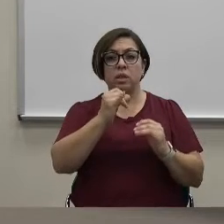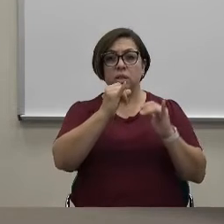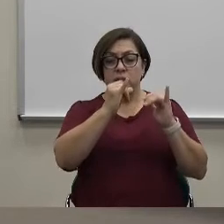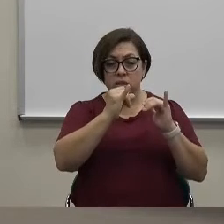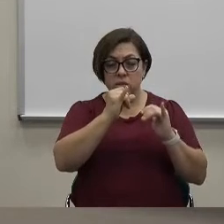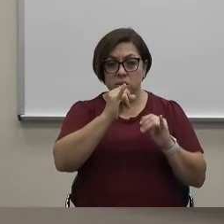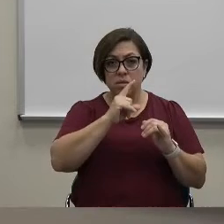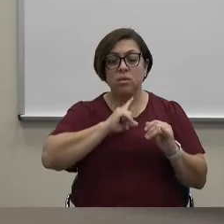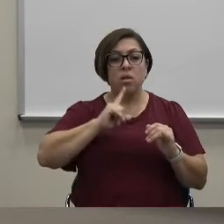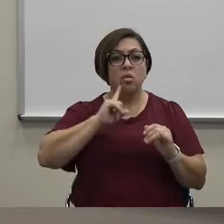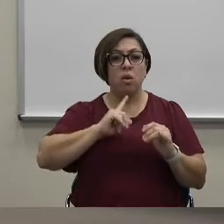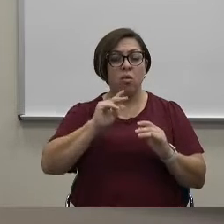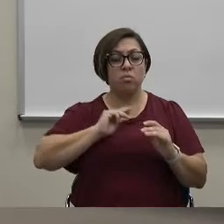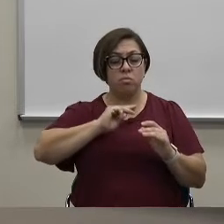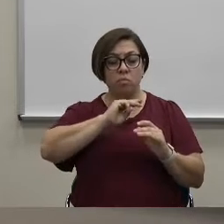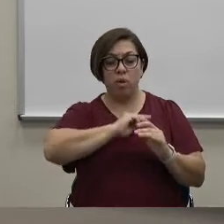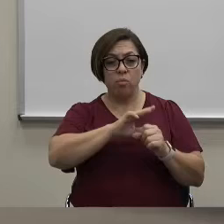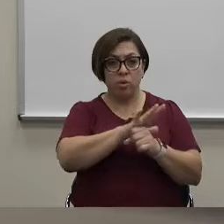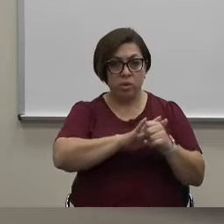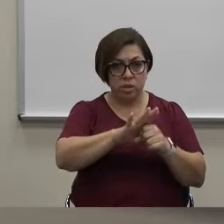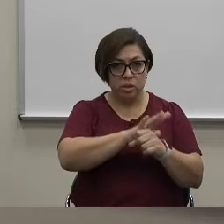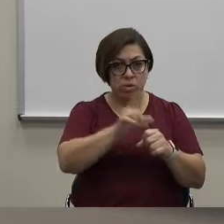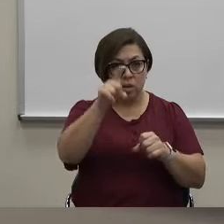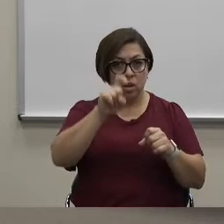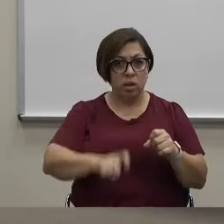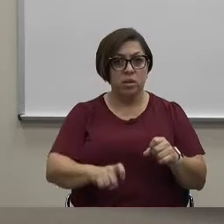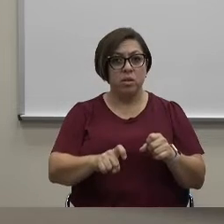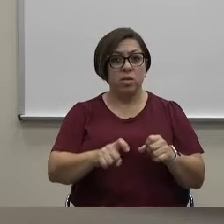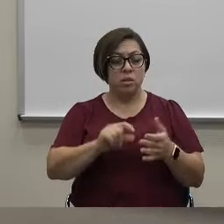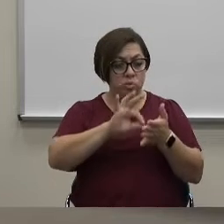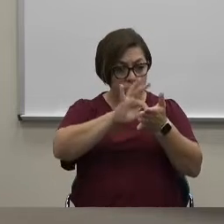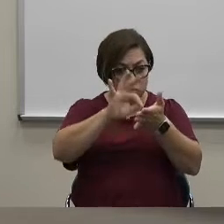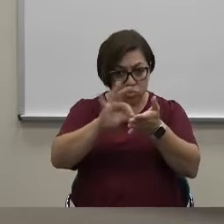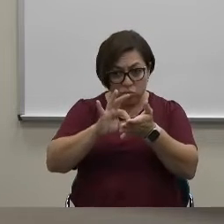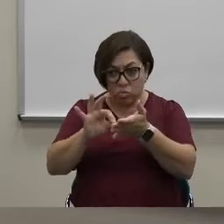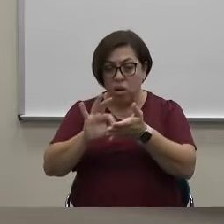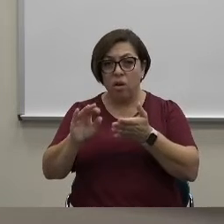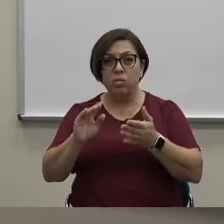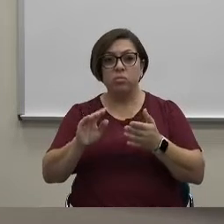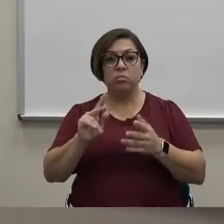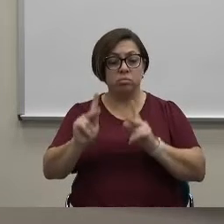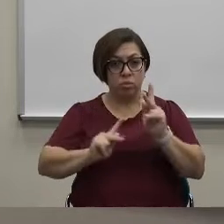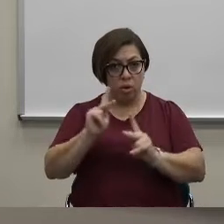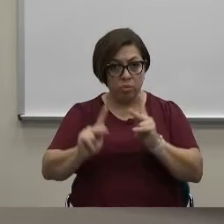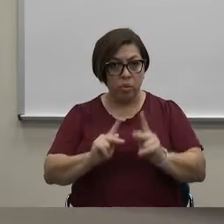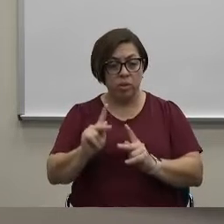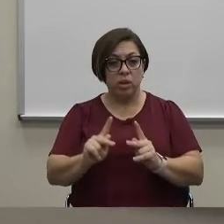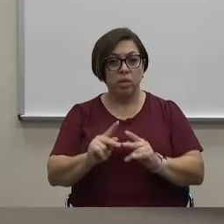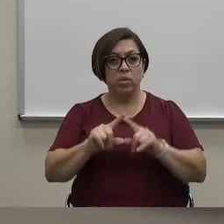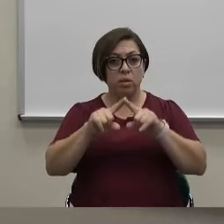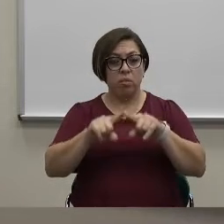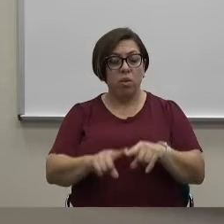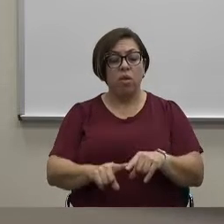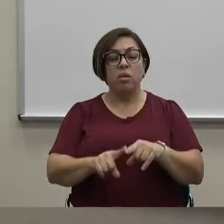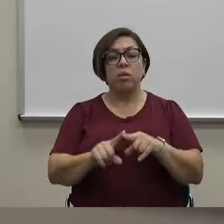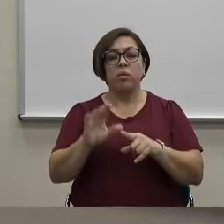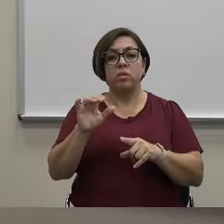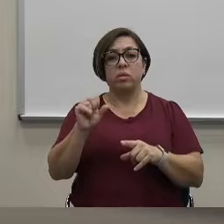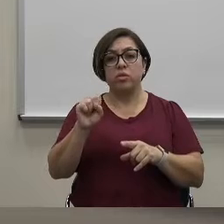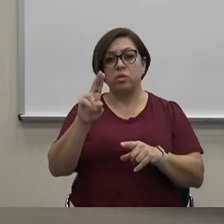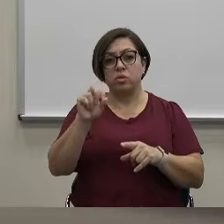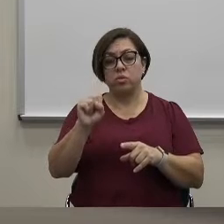College District here does, has to rebalance the population across those districts based on the 2020 census data. In this